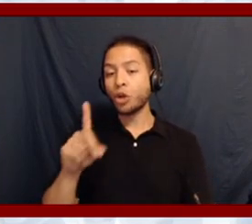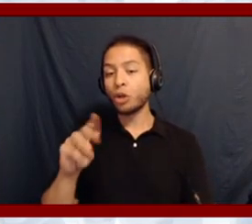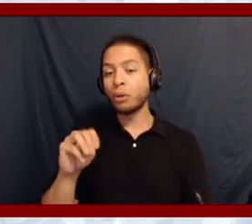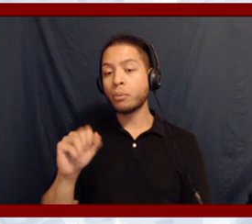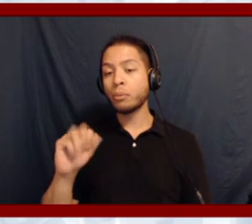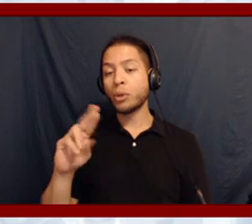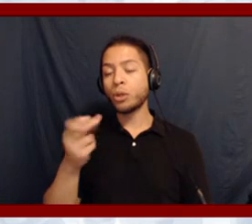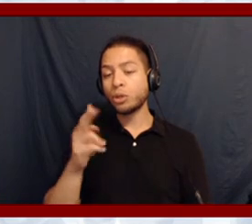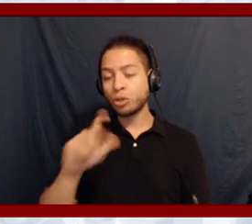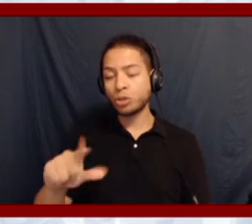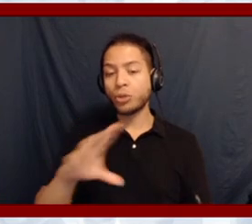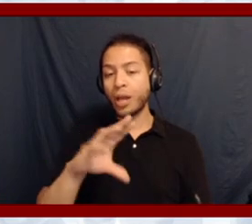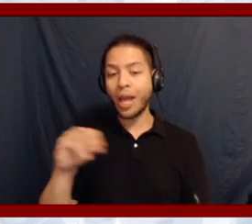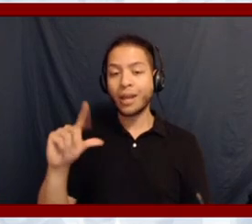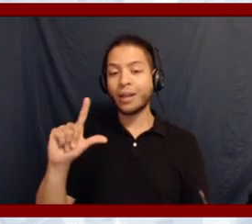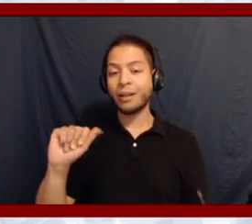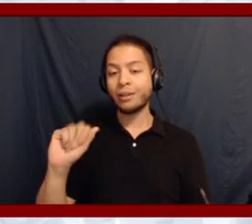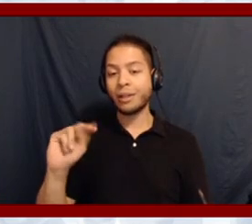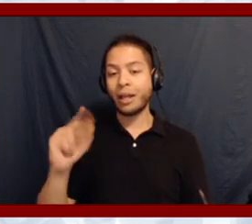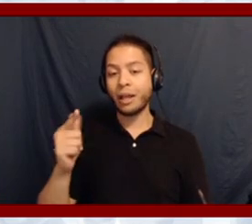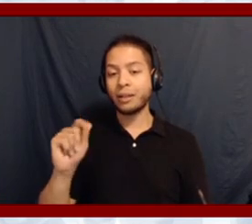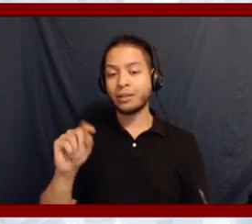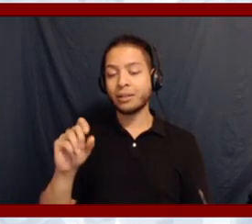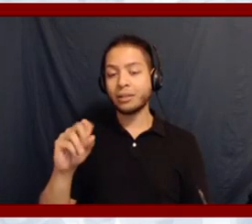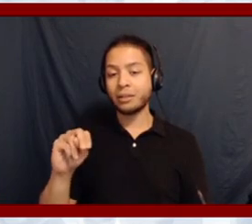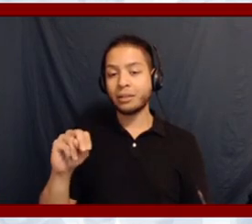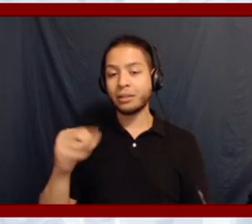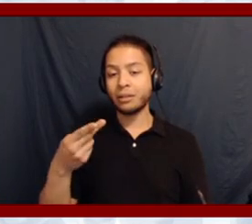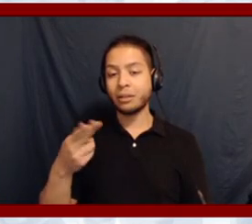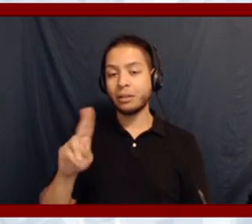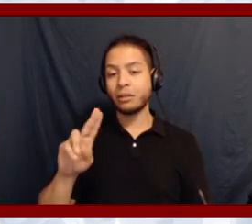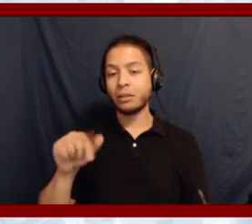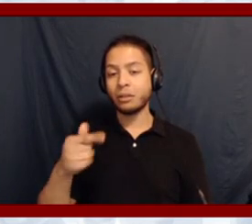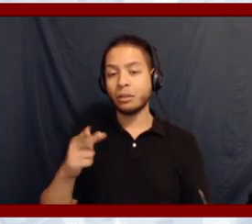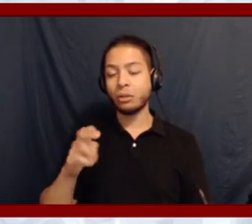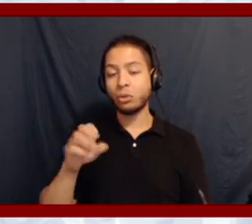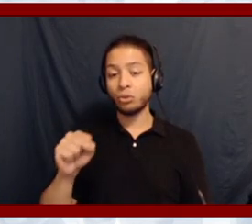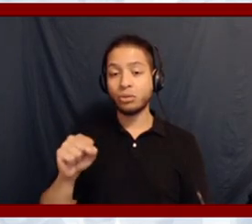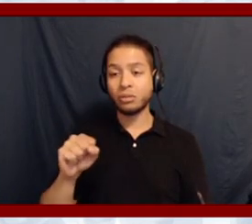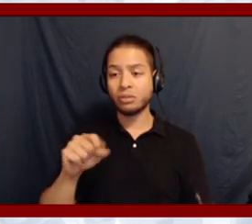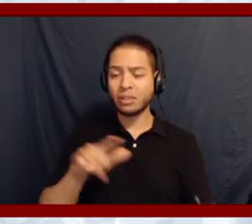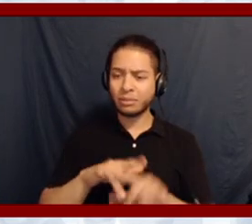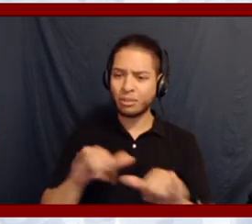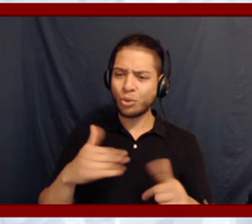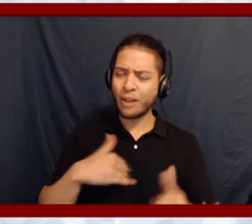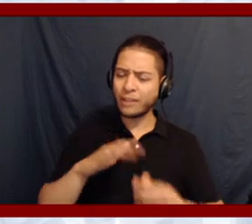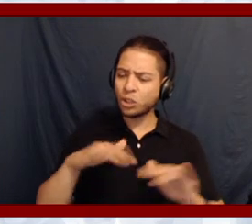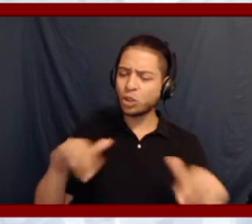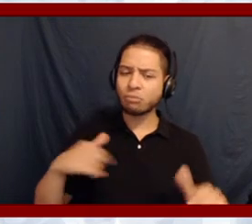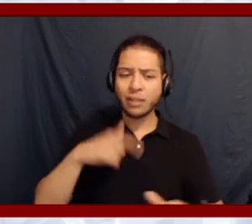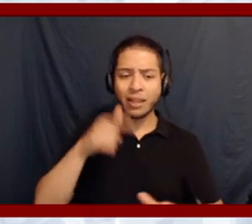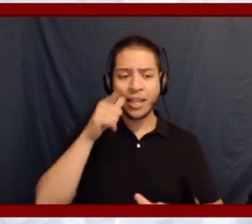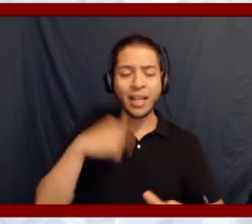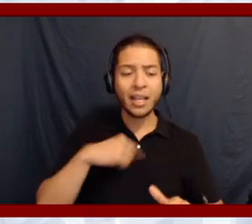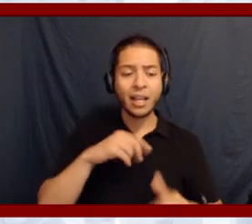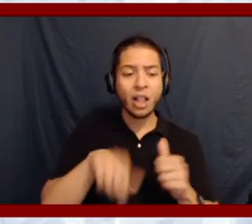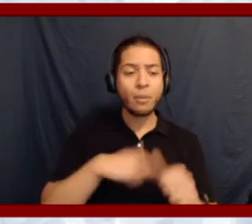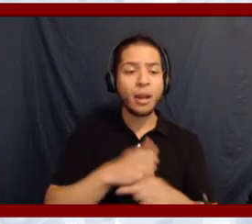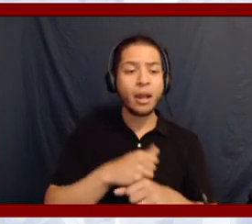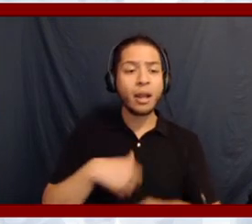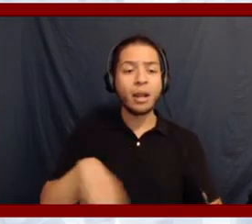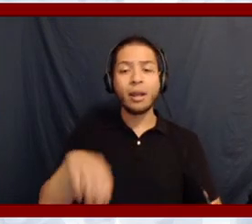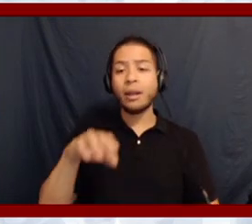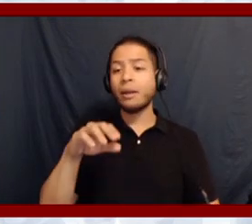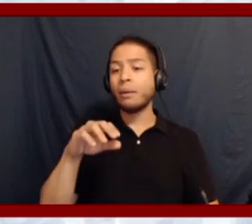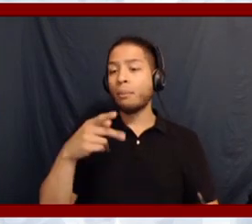history. But you also have, you know, children of Lincoln alumni like Cab Calloway, like Paul Robeson, you know,